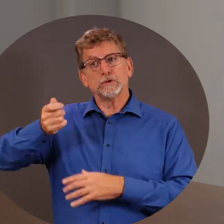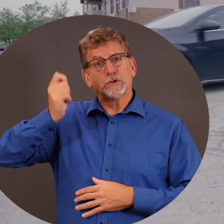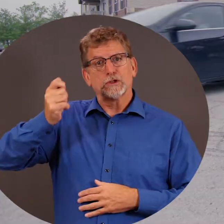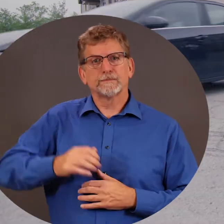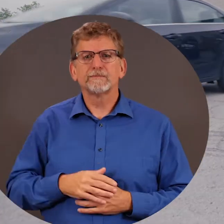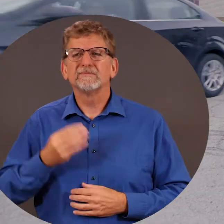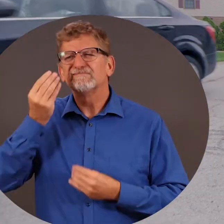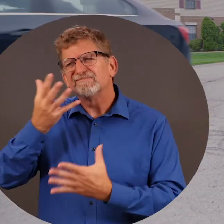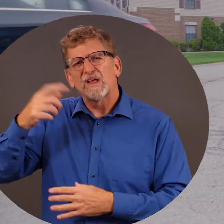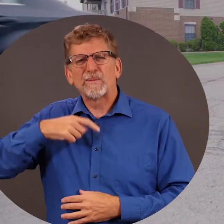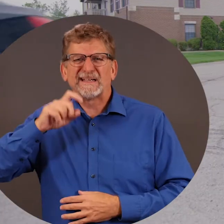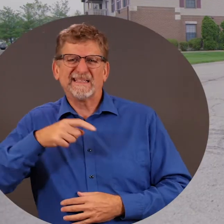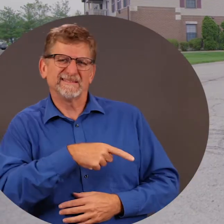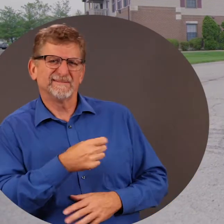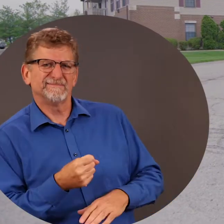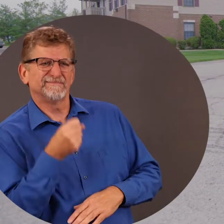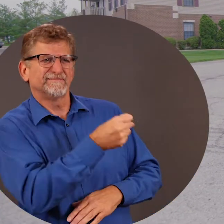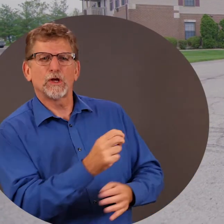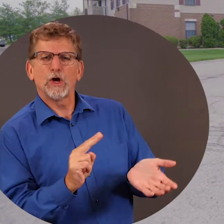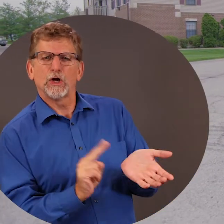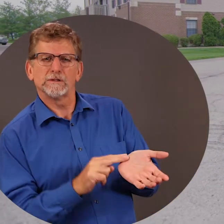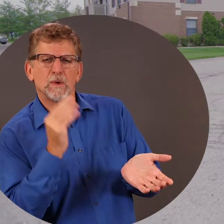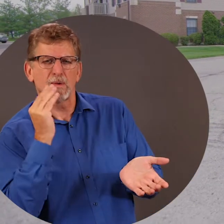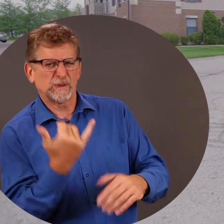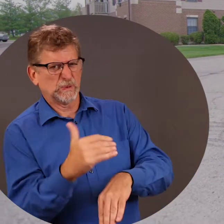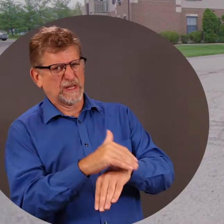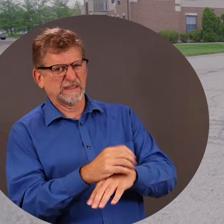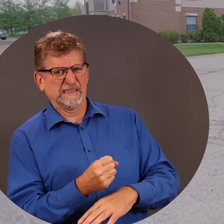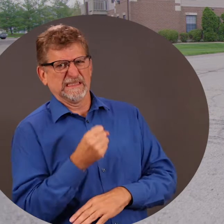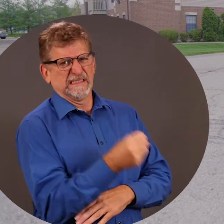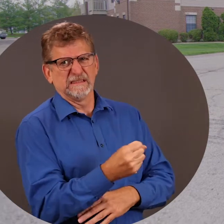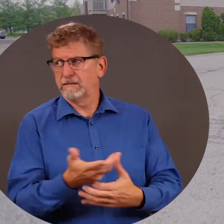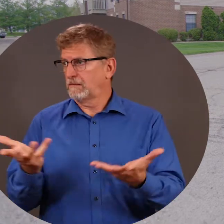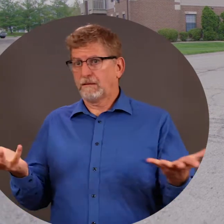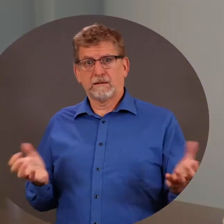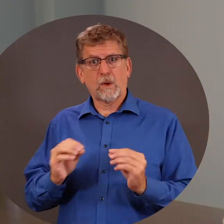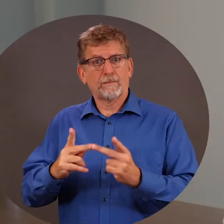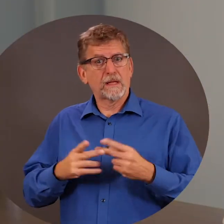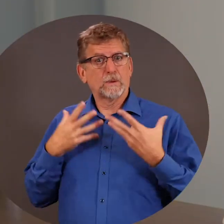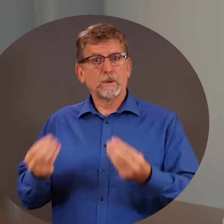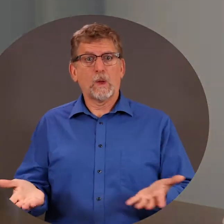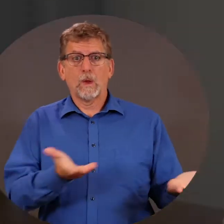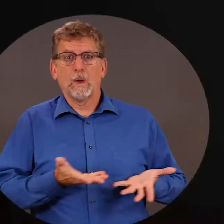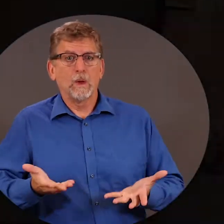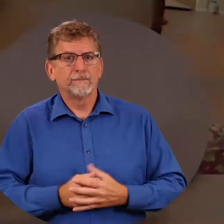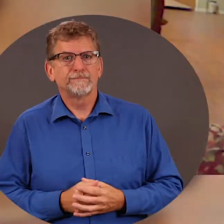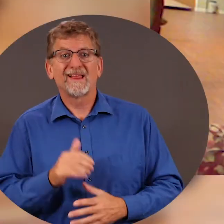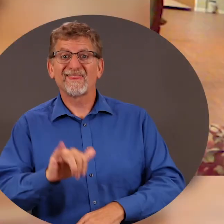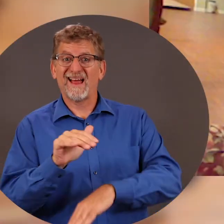take her. And that night, he literally came to the hospital. He drafted the order. You know, we didn't have an